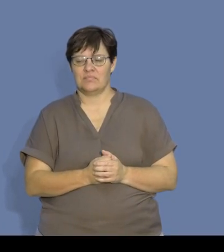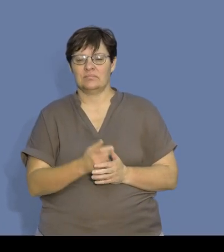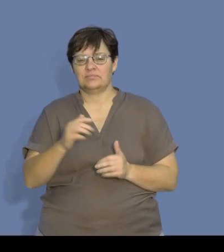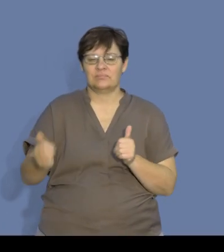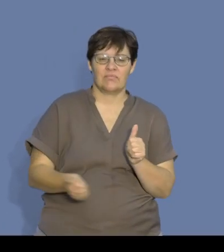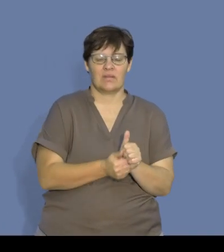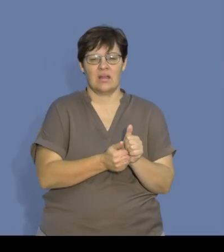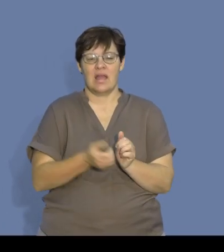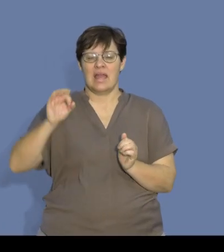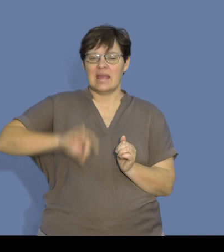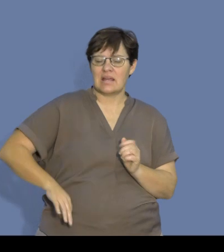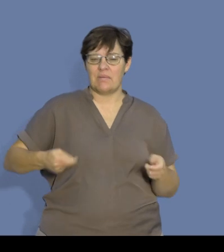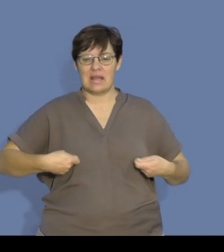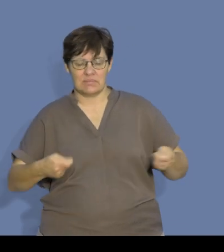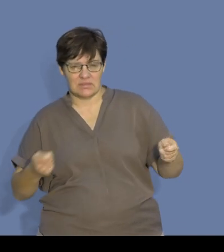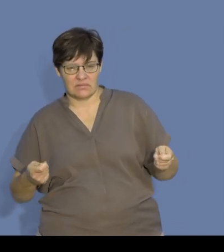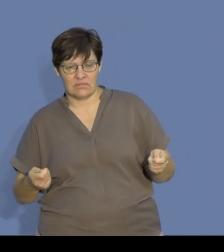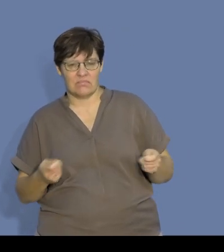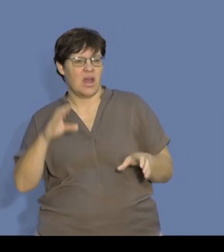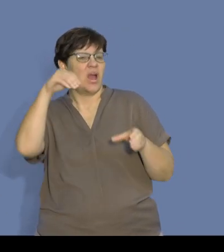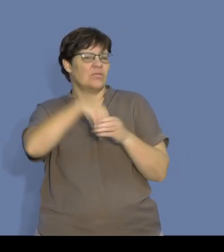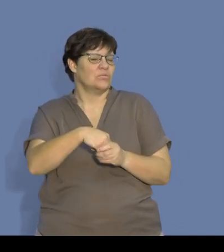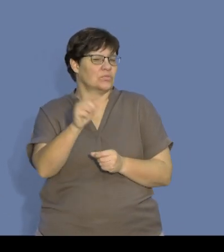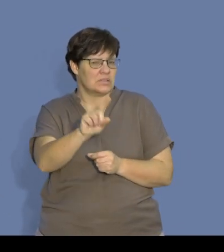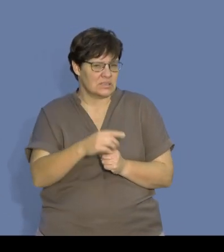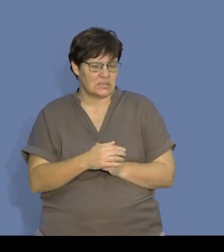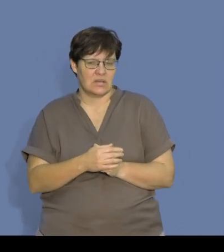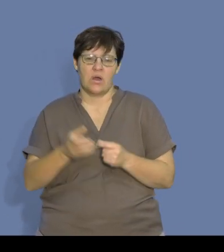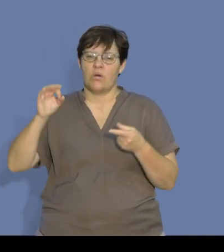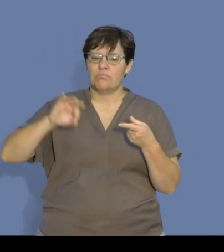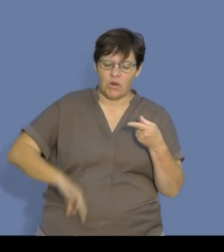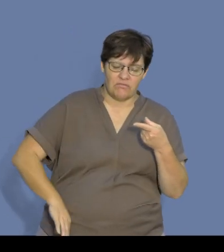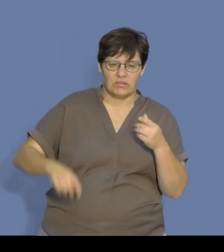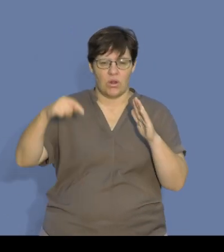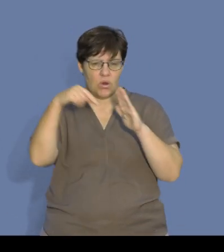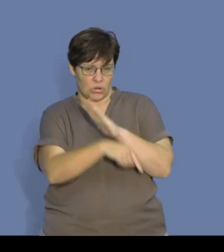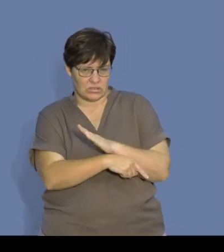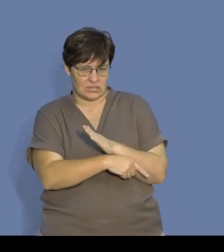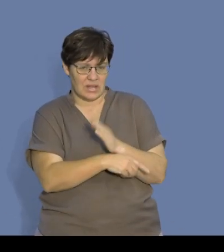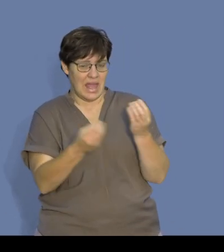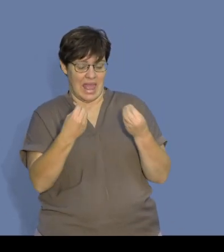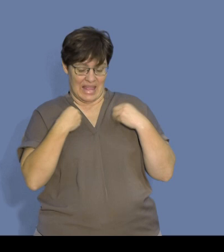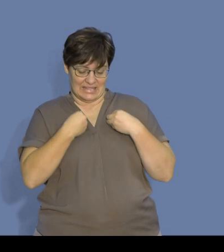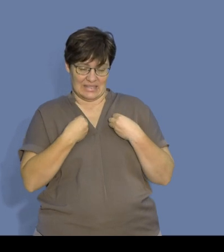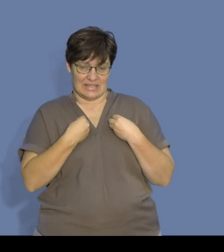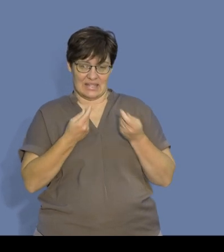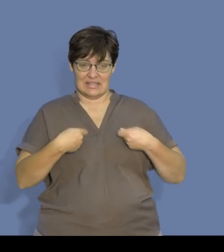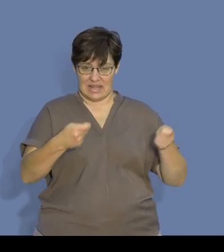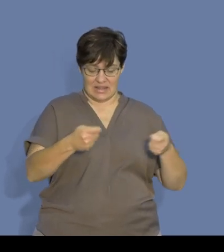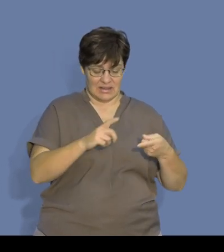Additional income and expenses may include profit or loss on sale of